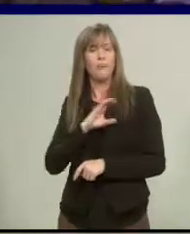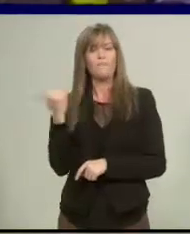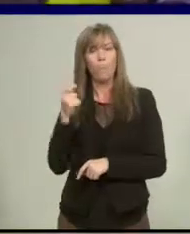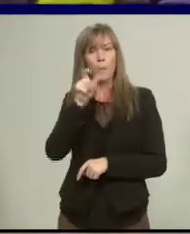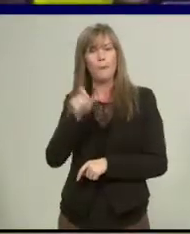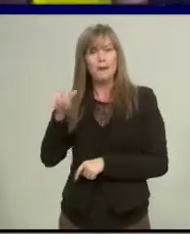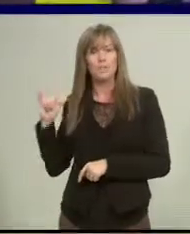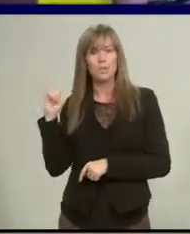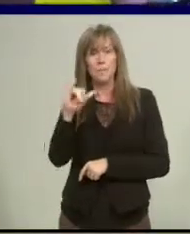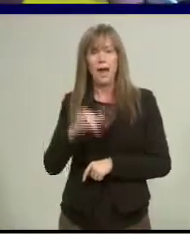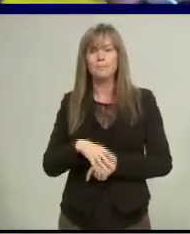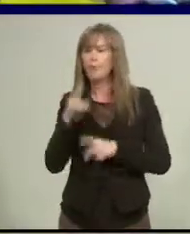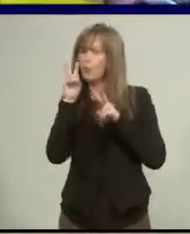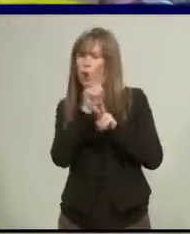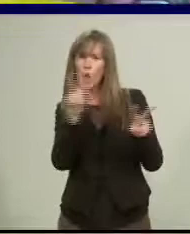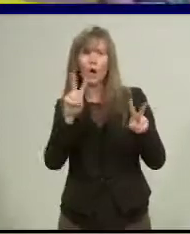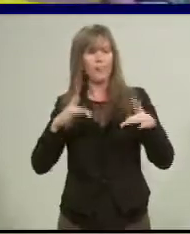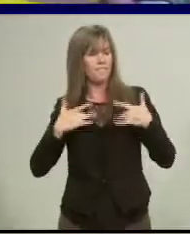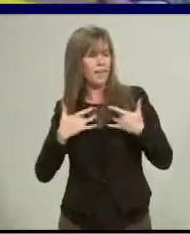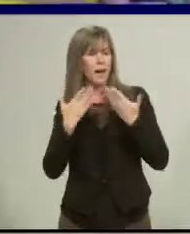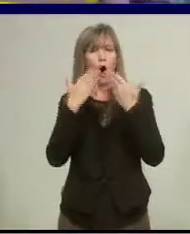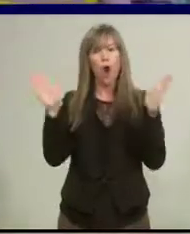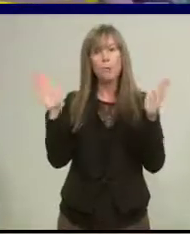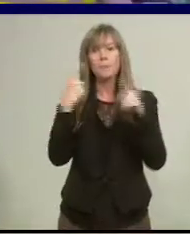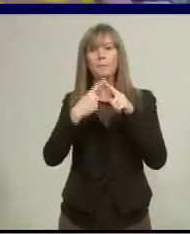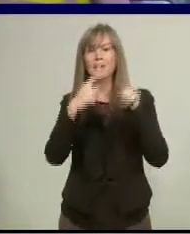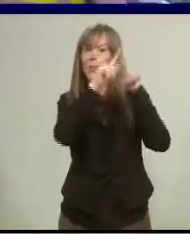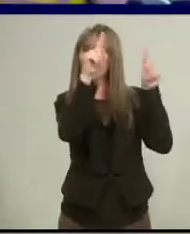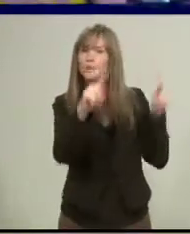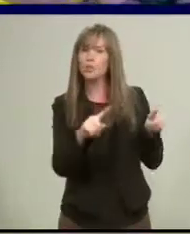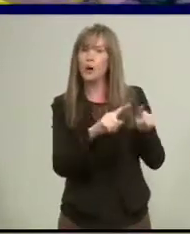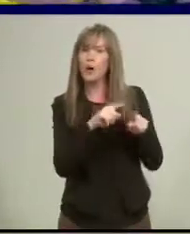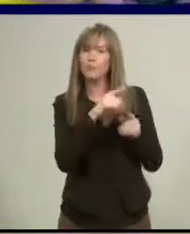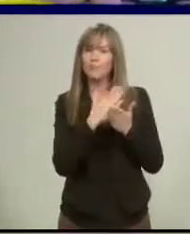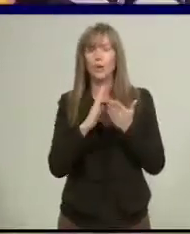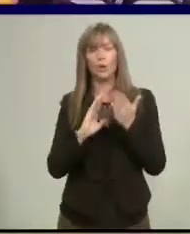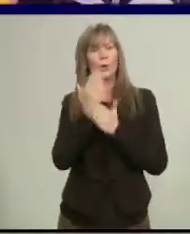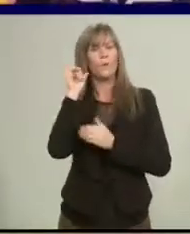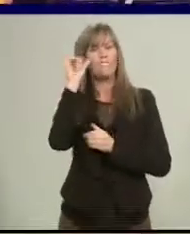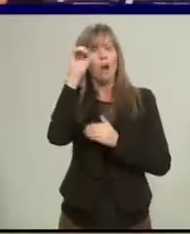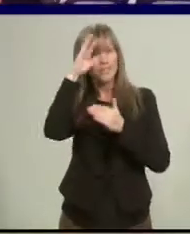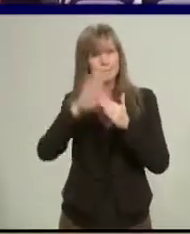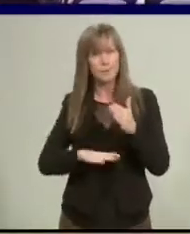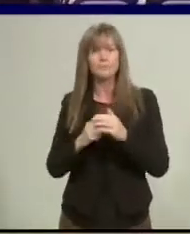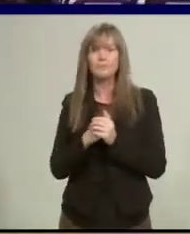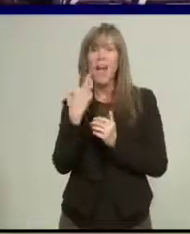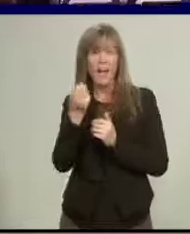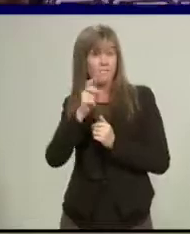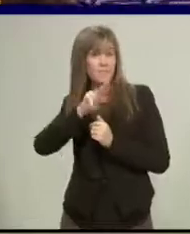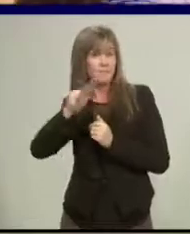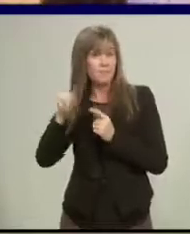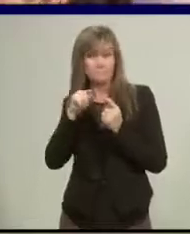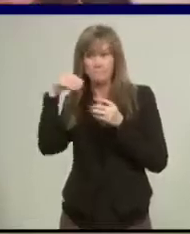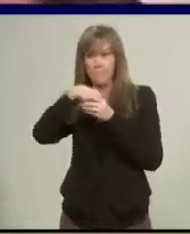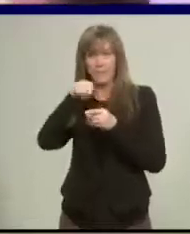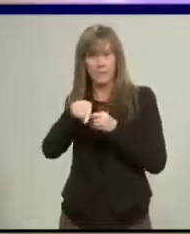The look and feel, the openness in the windows, I think that's just a whole new flying experience. There are many different features on this plane, such